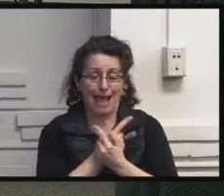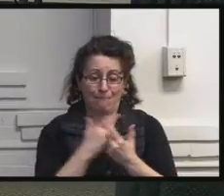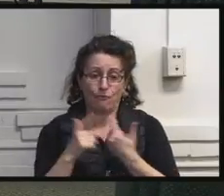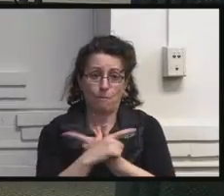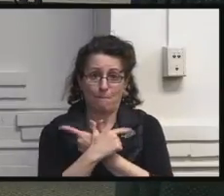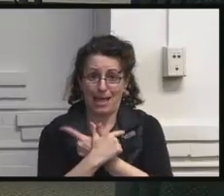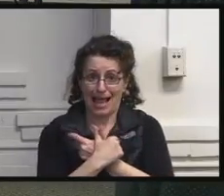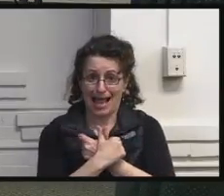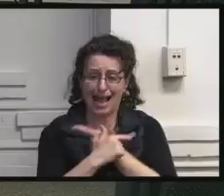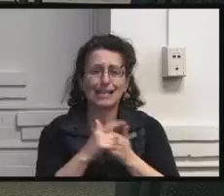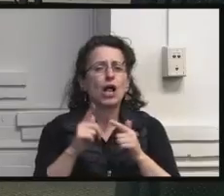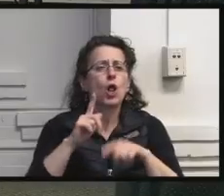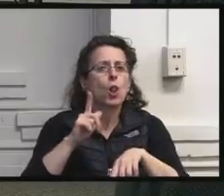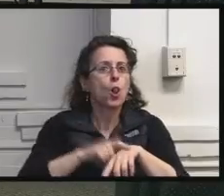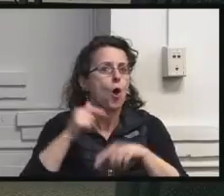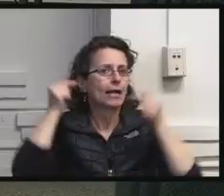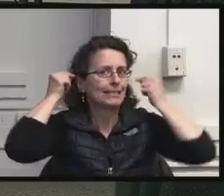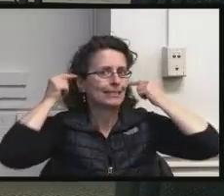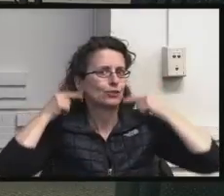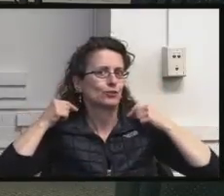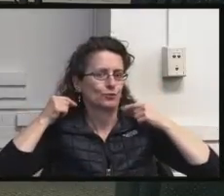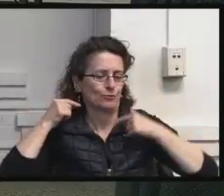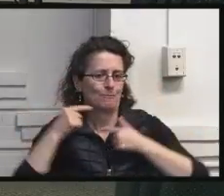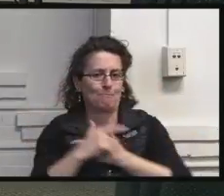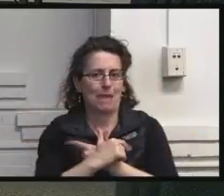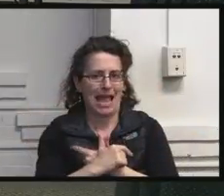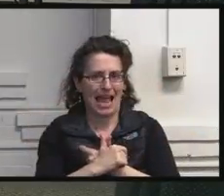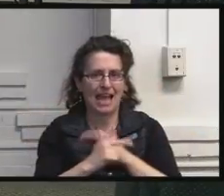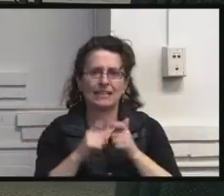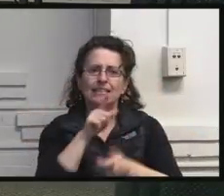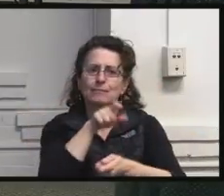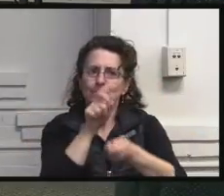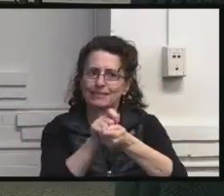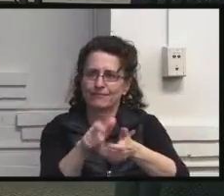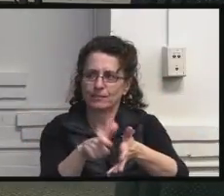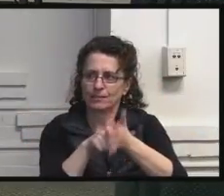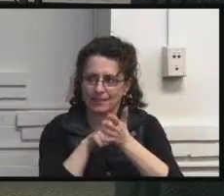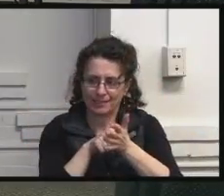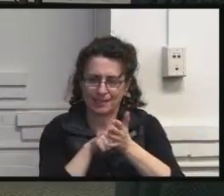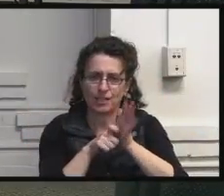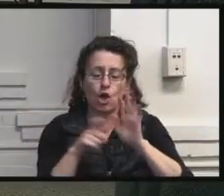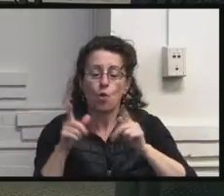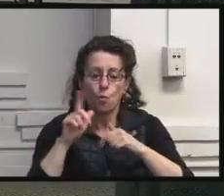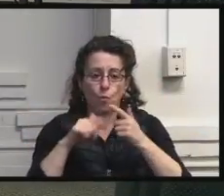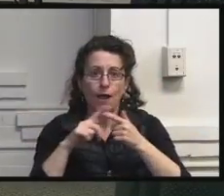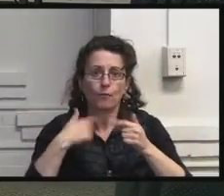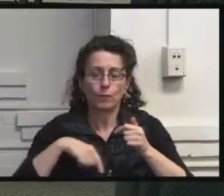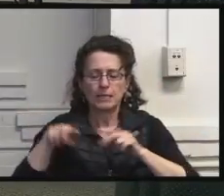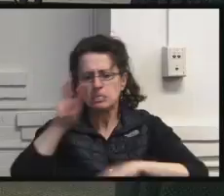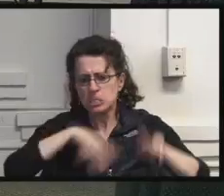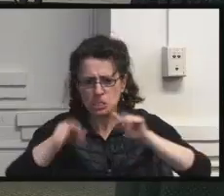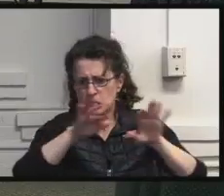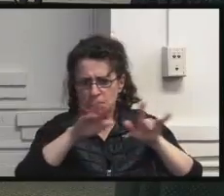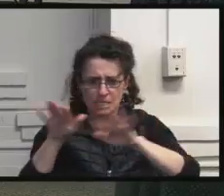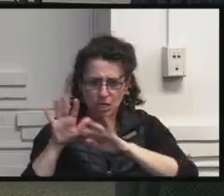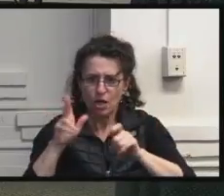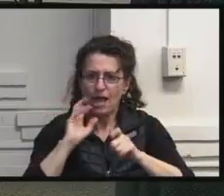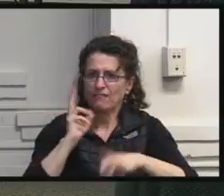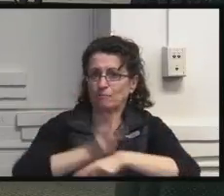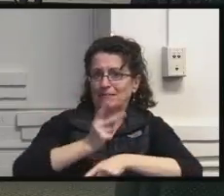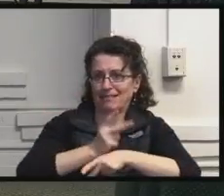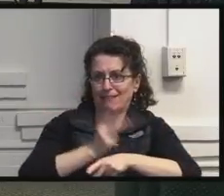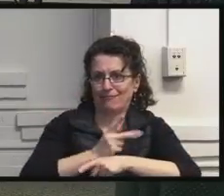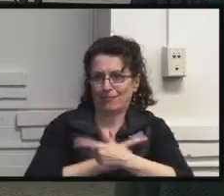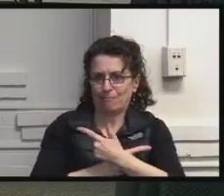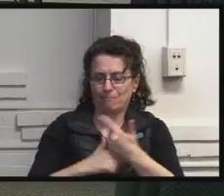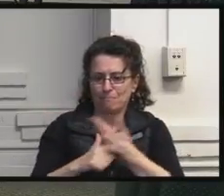have over a year duration, we can go out and do bat monitoring and all sorts of things when the bats are sort of around in the summertime. So right